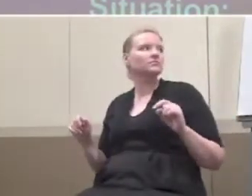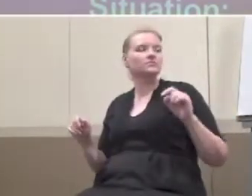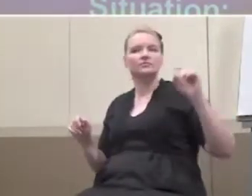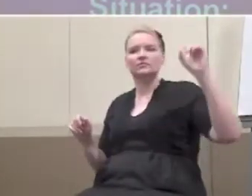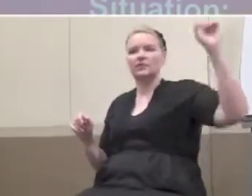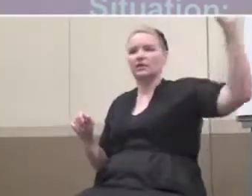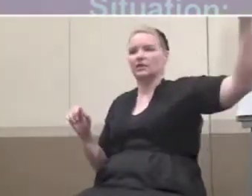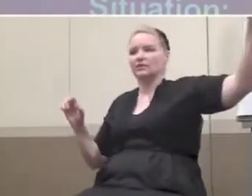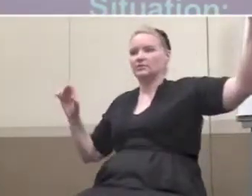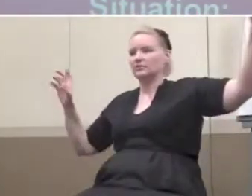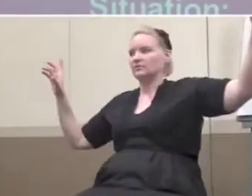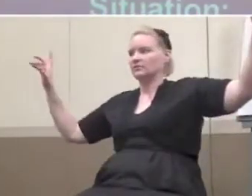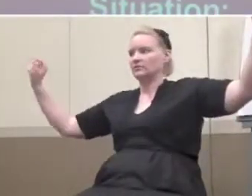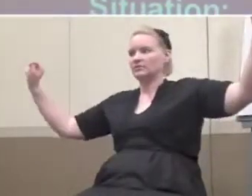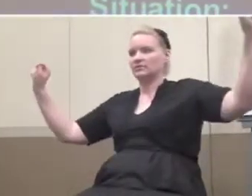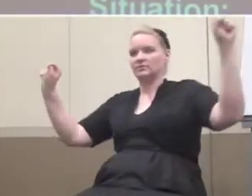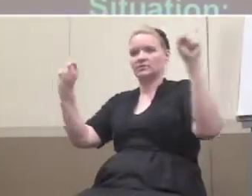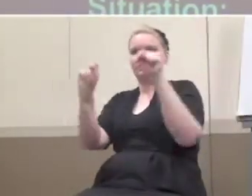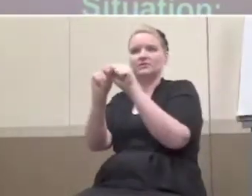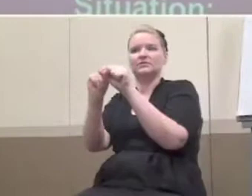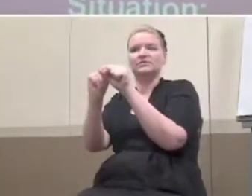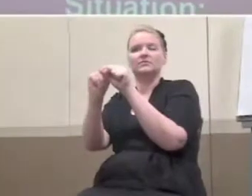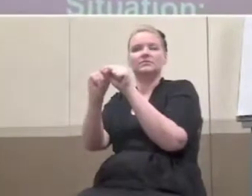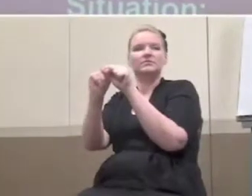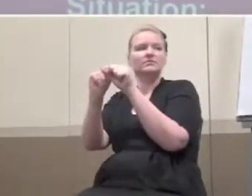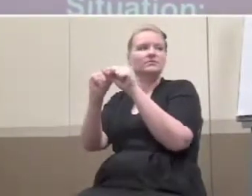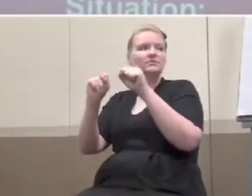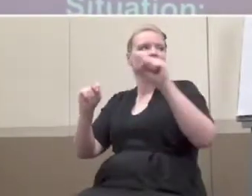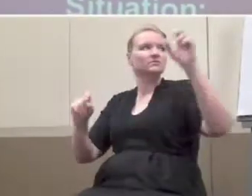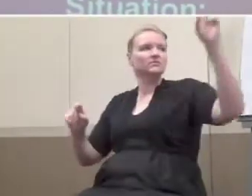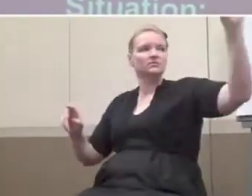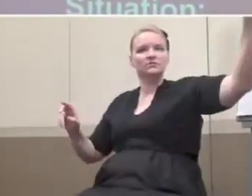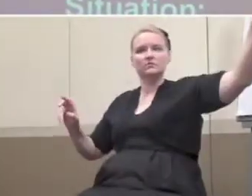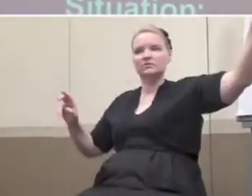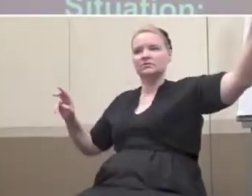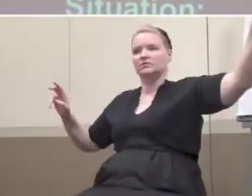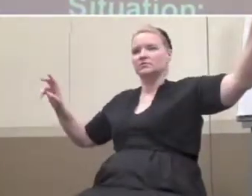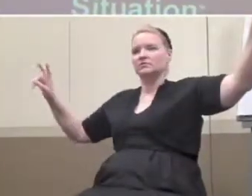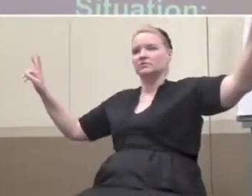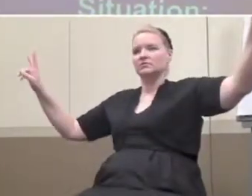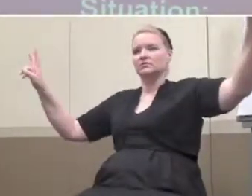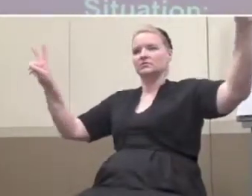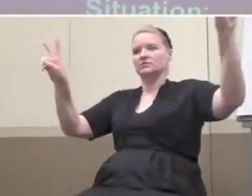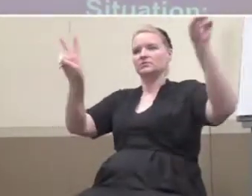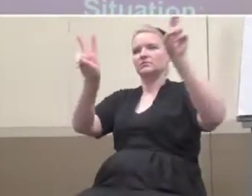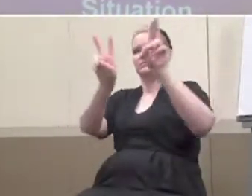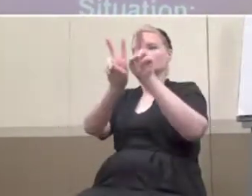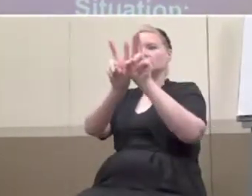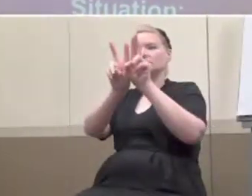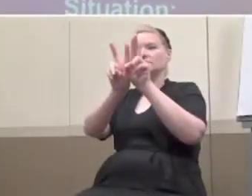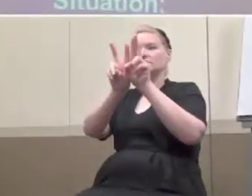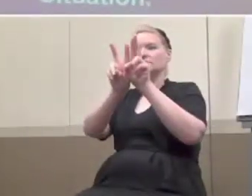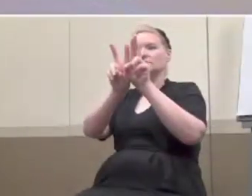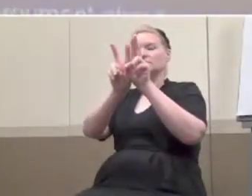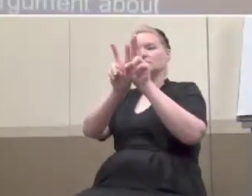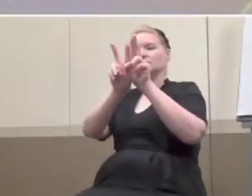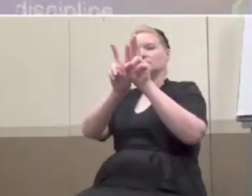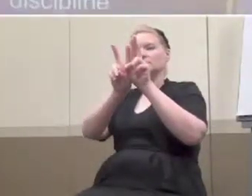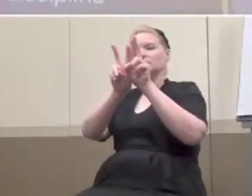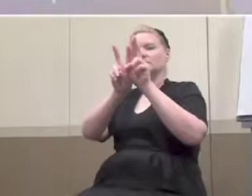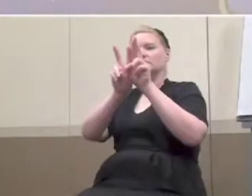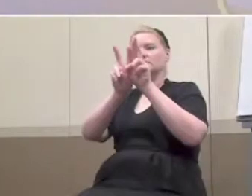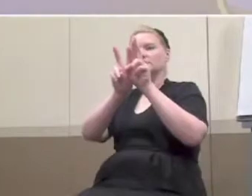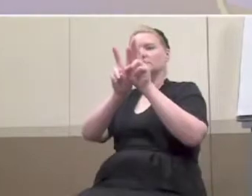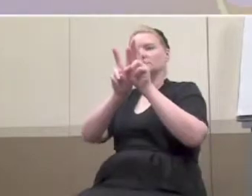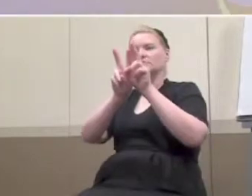S over here needs to look for a T, and U needs to look for a V. So at the top of your paper,